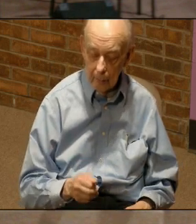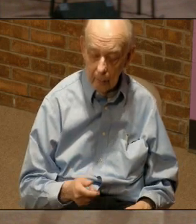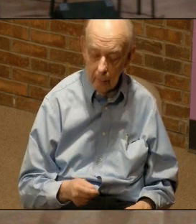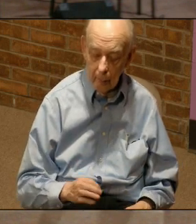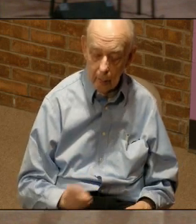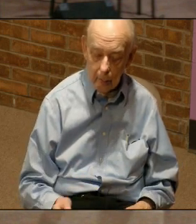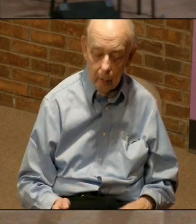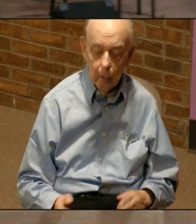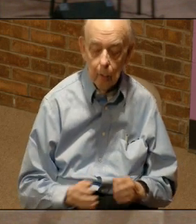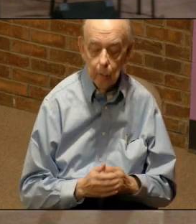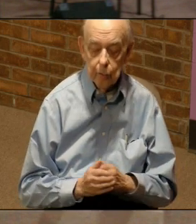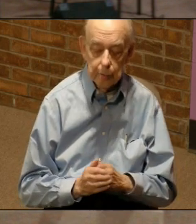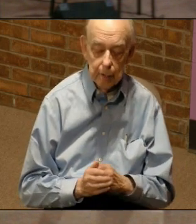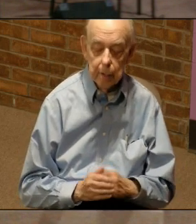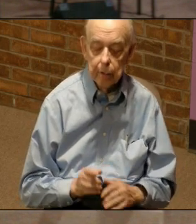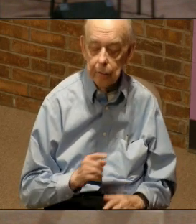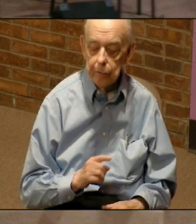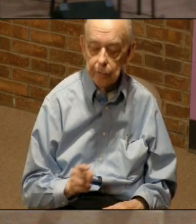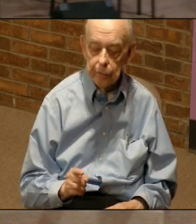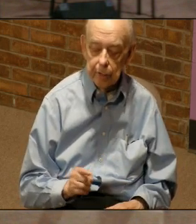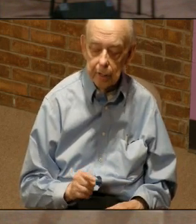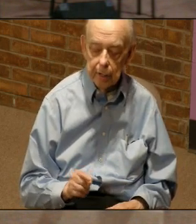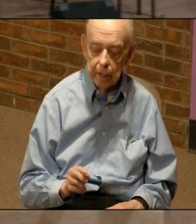Worshiping him. Okay?